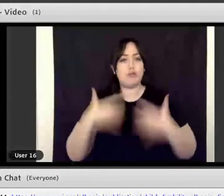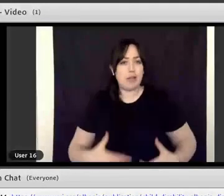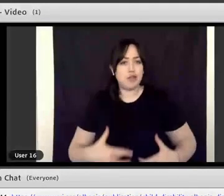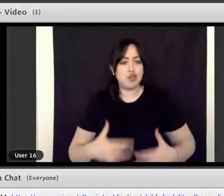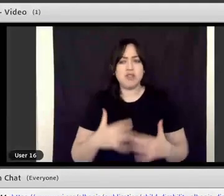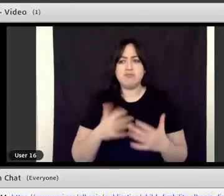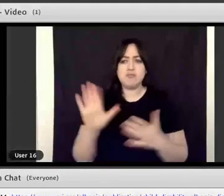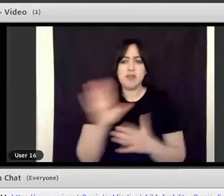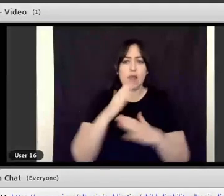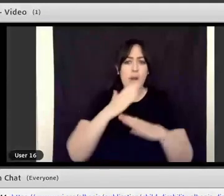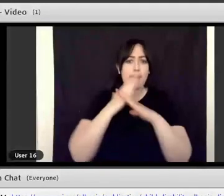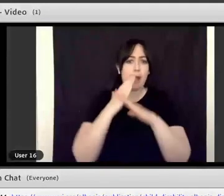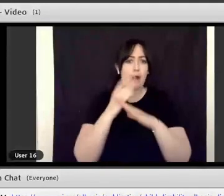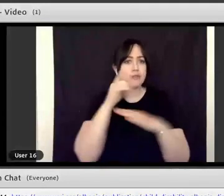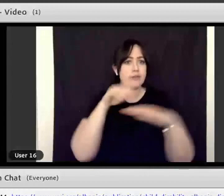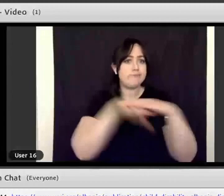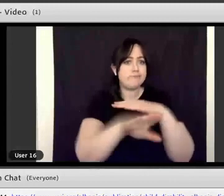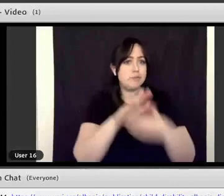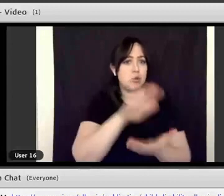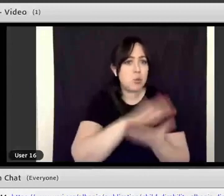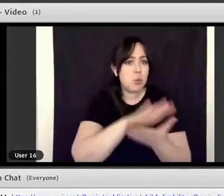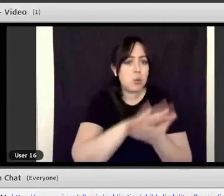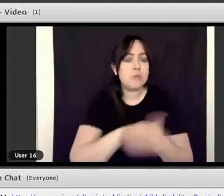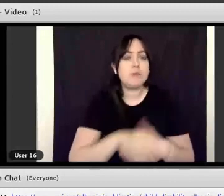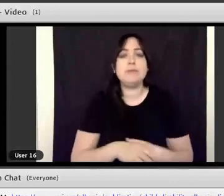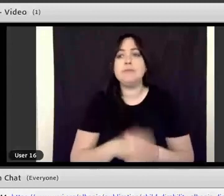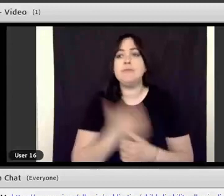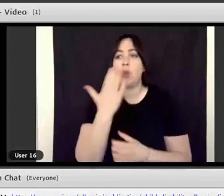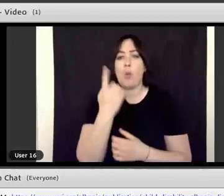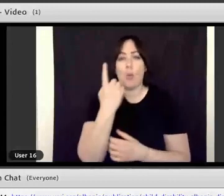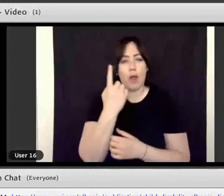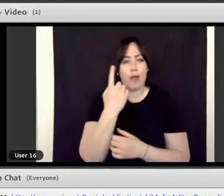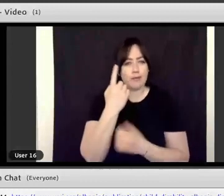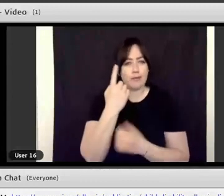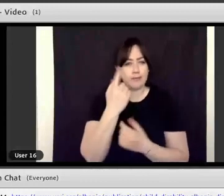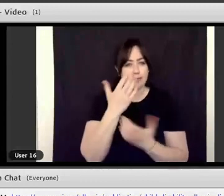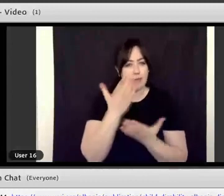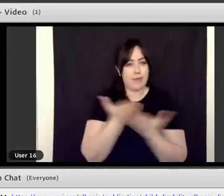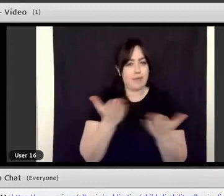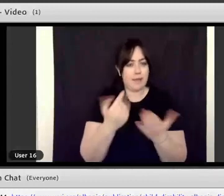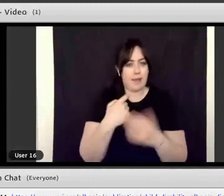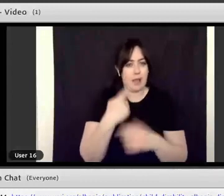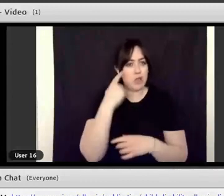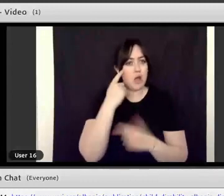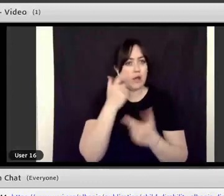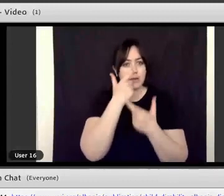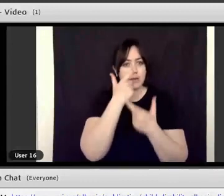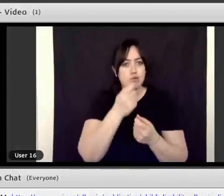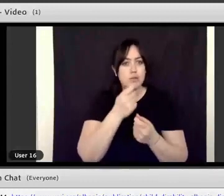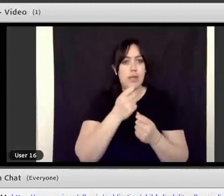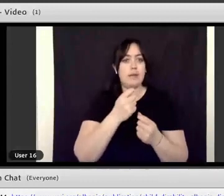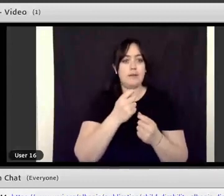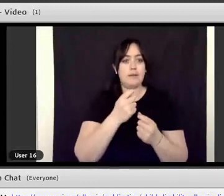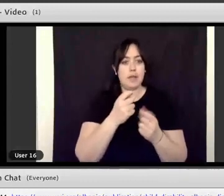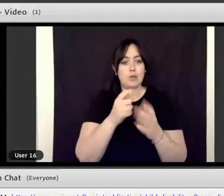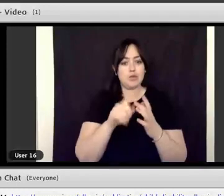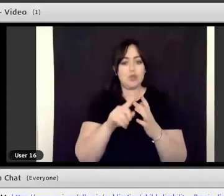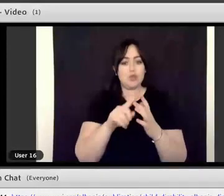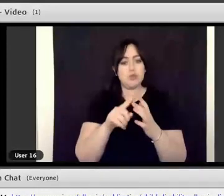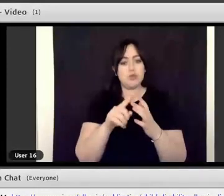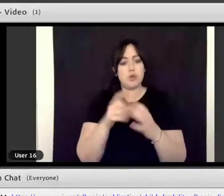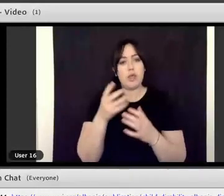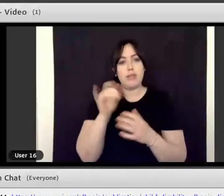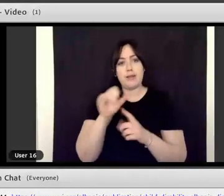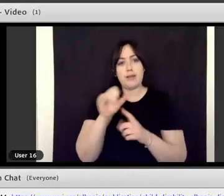One of the things that I thought was interesting in this particular scenario was that it looked at barriers to attending school, which